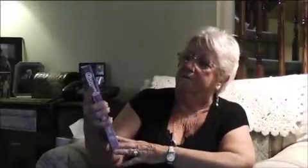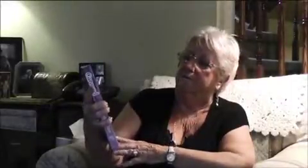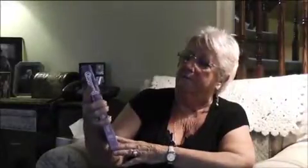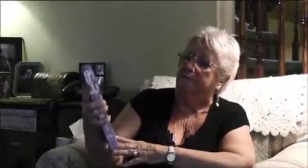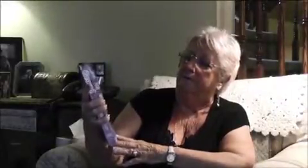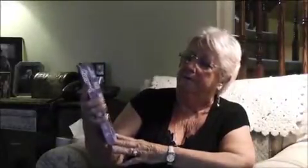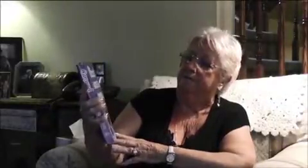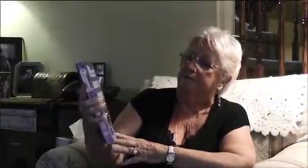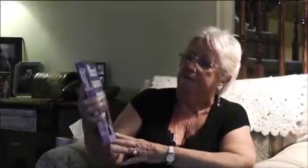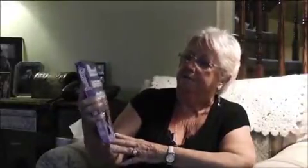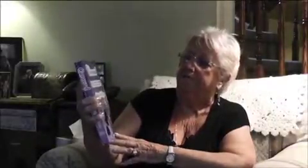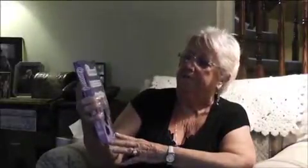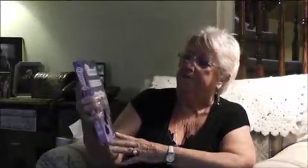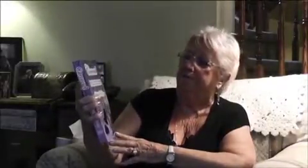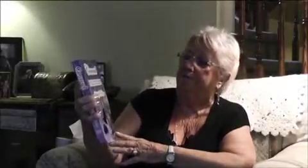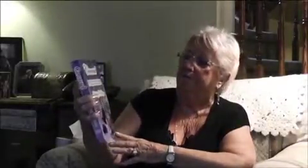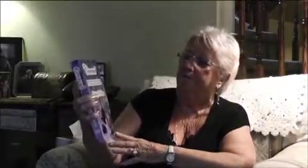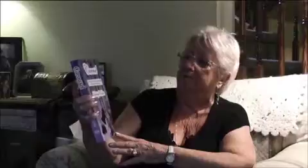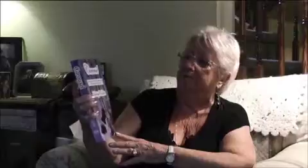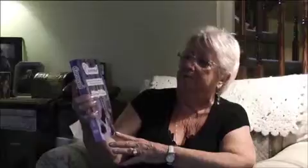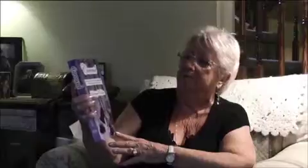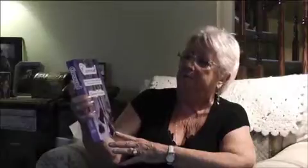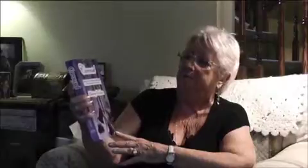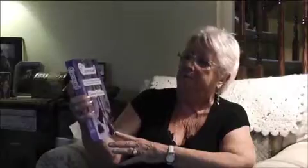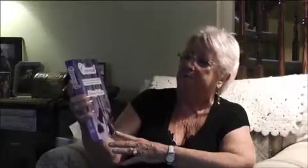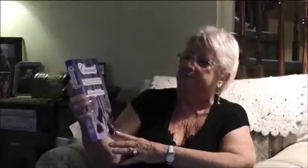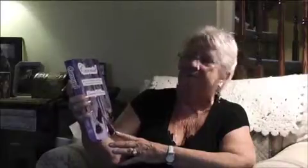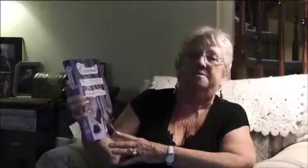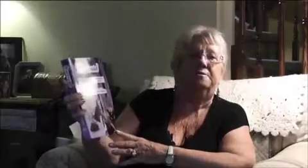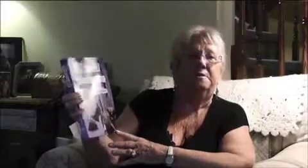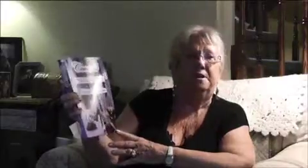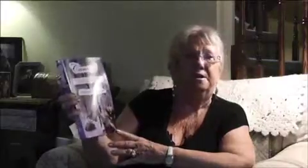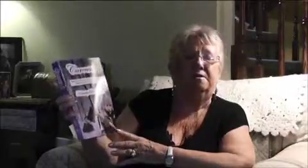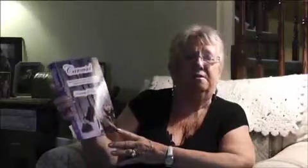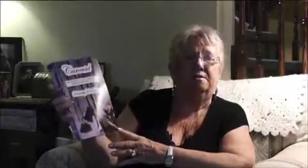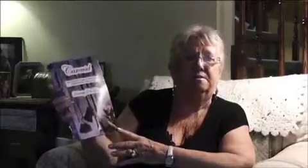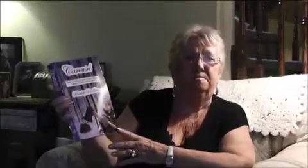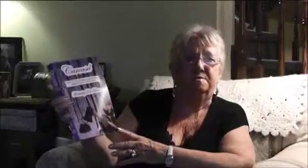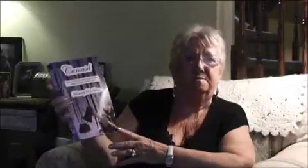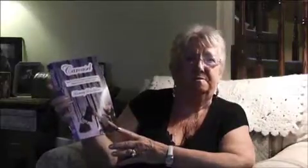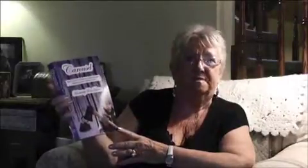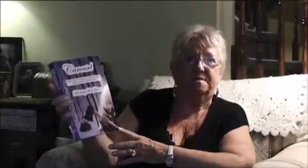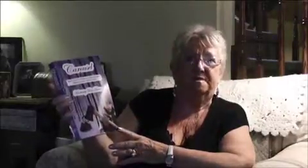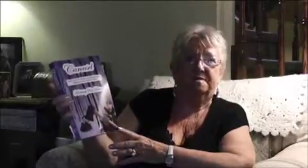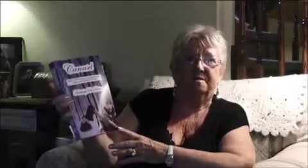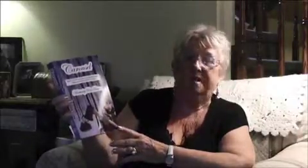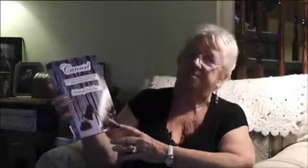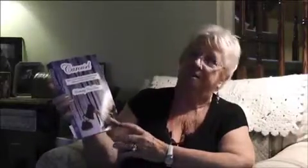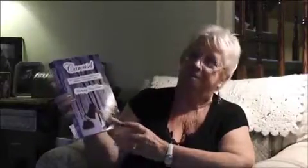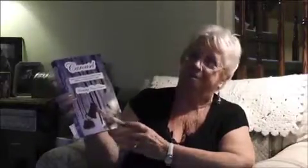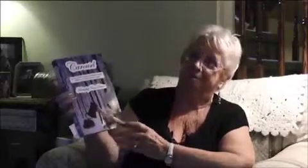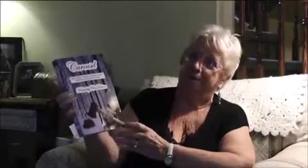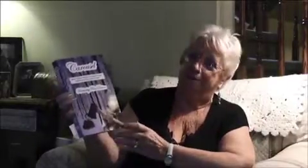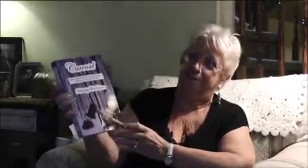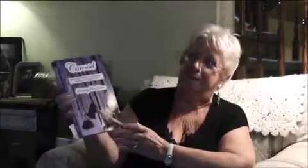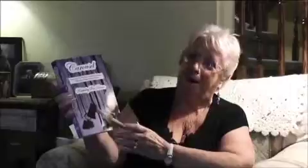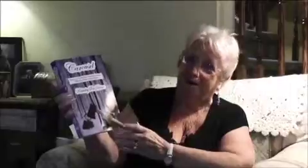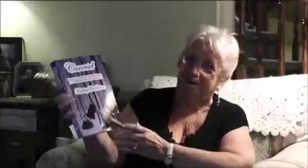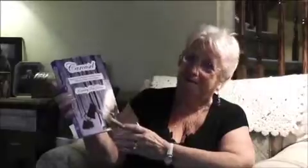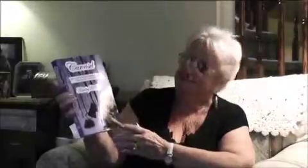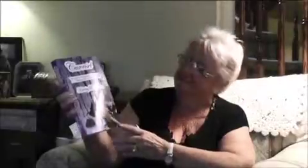the subtitle is based on the true story of Elizabeth Burgess's addiction to men, alcohol, and abuse. Now that sounds a little